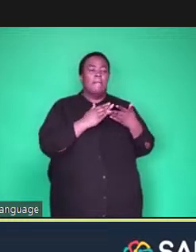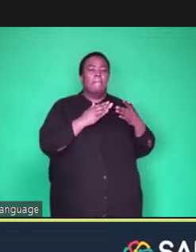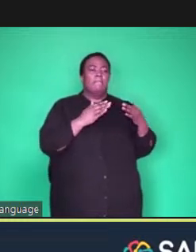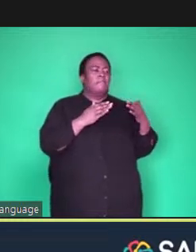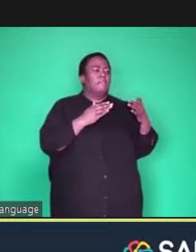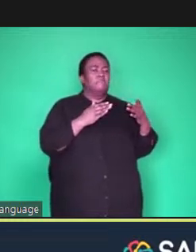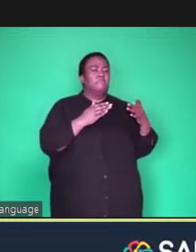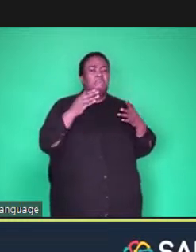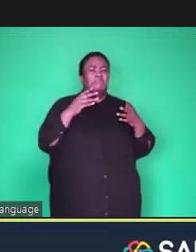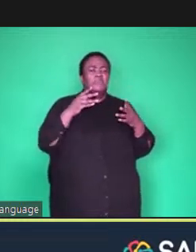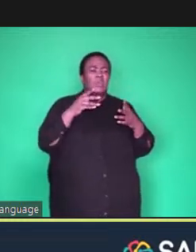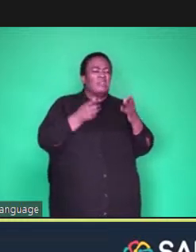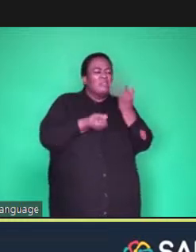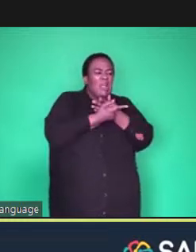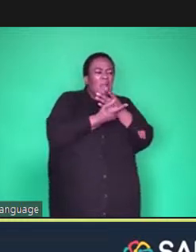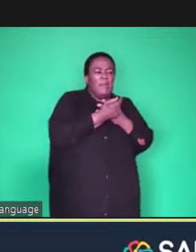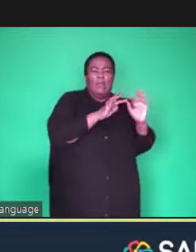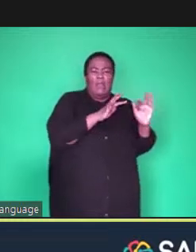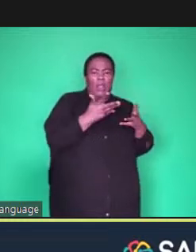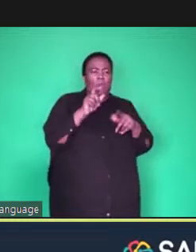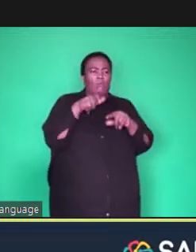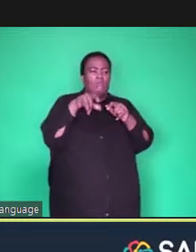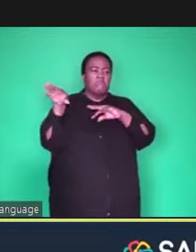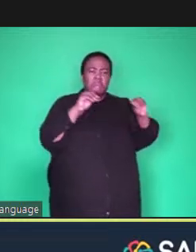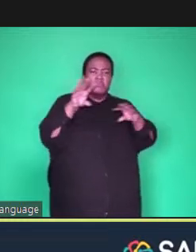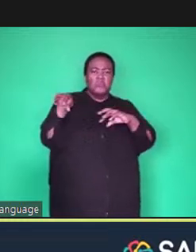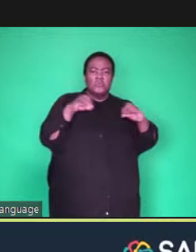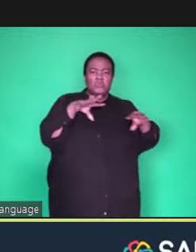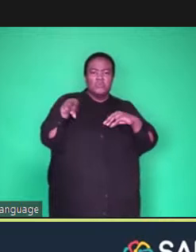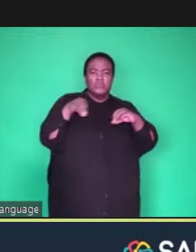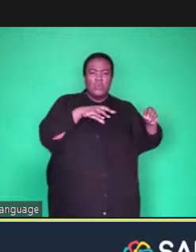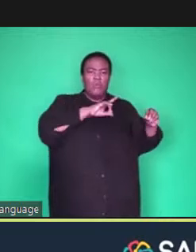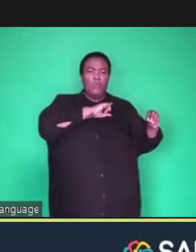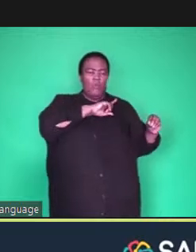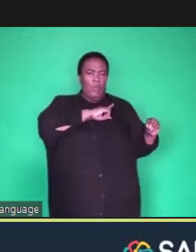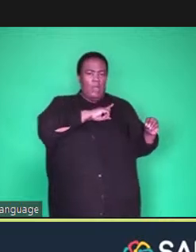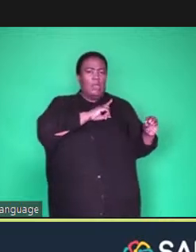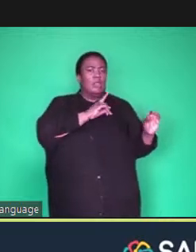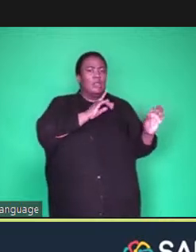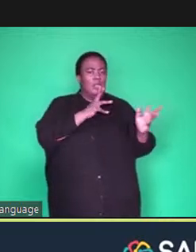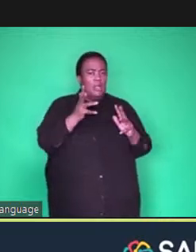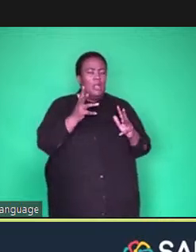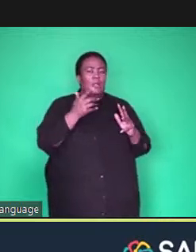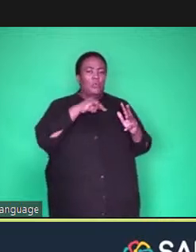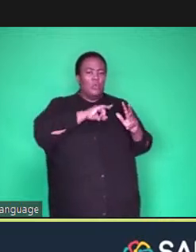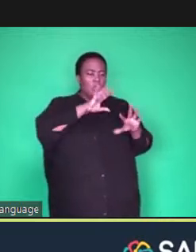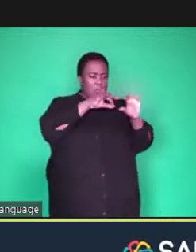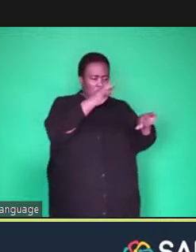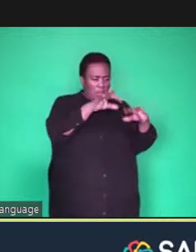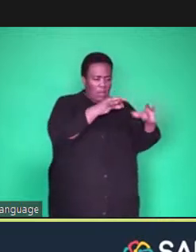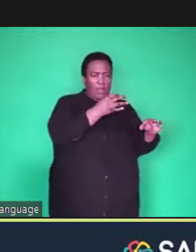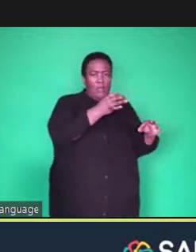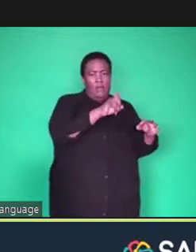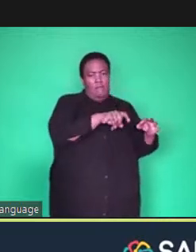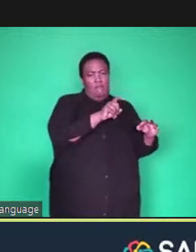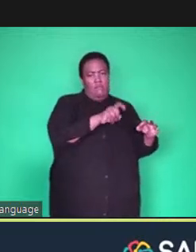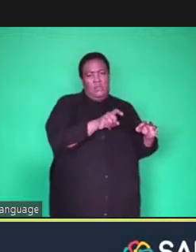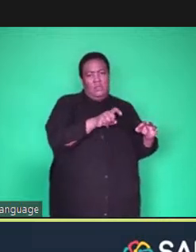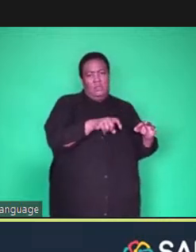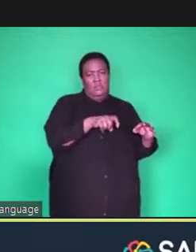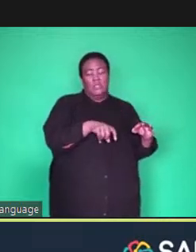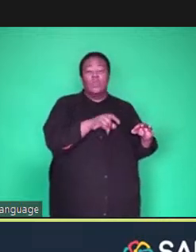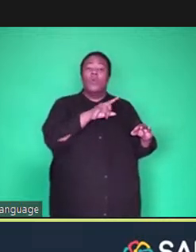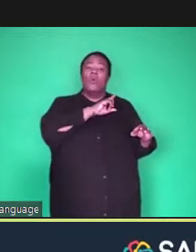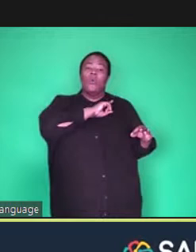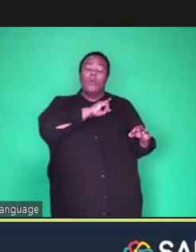something more than just rural and urban. We'll have a look at some of that. And then remittances. how much is being remitted, what are some of the